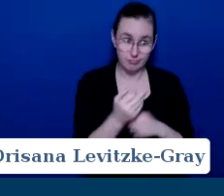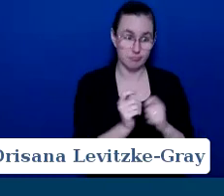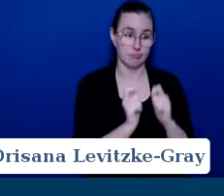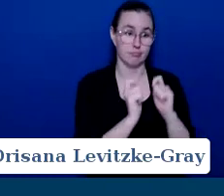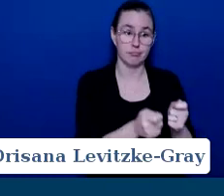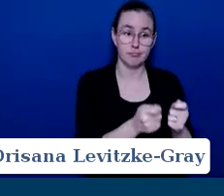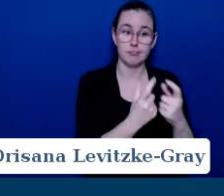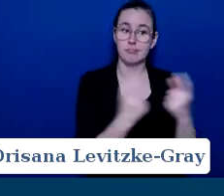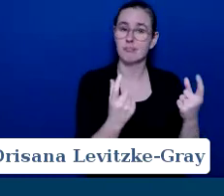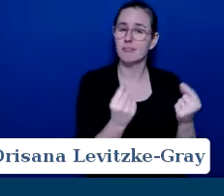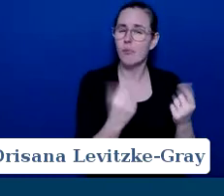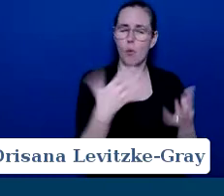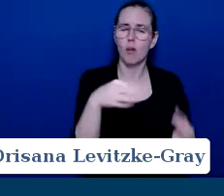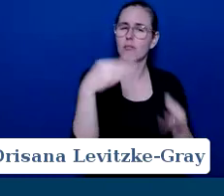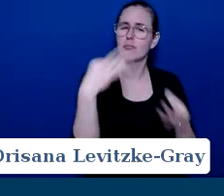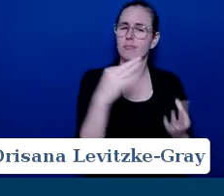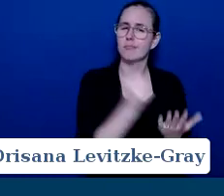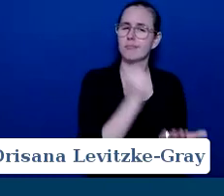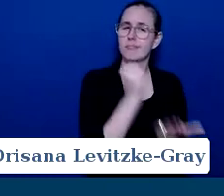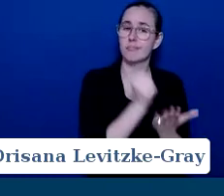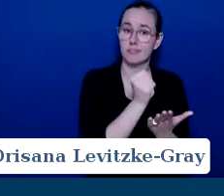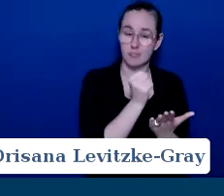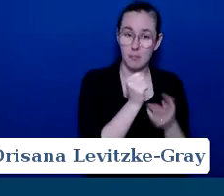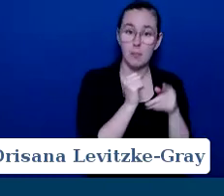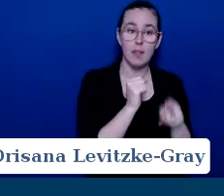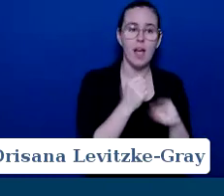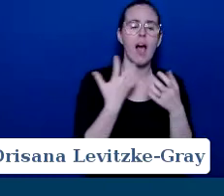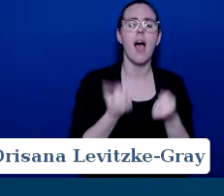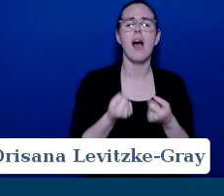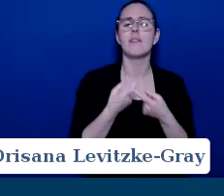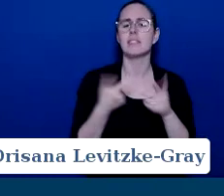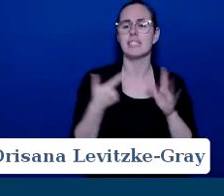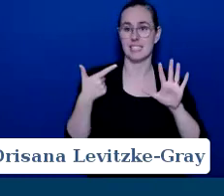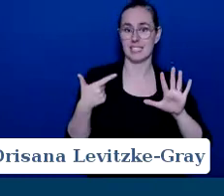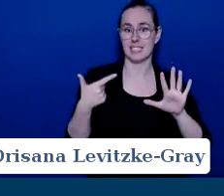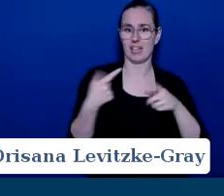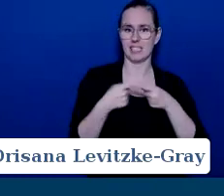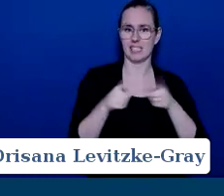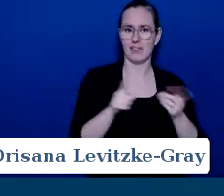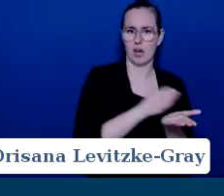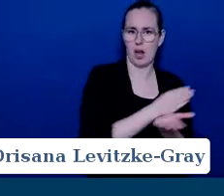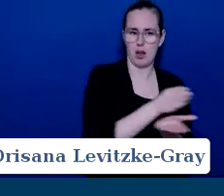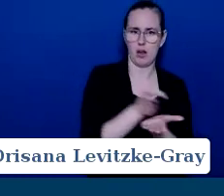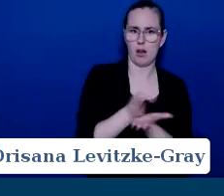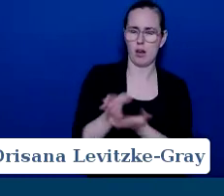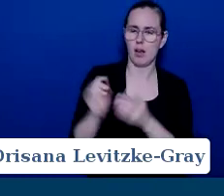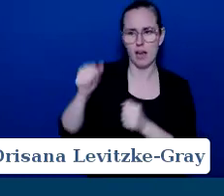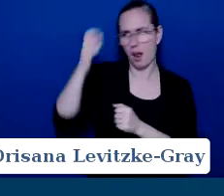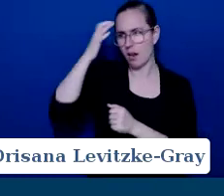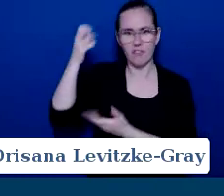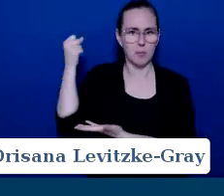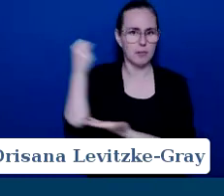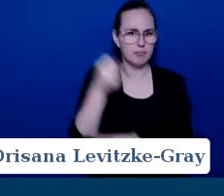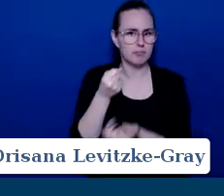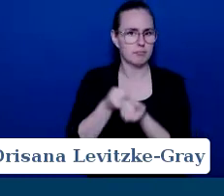Finally, in 2021, we approved 2 very important laws, Law on Rights of Persons with Disability and Law on